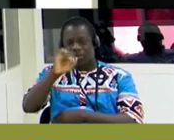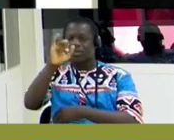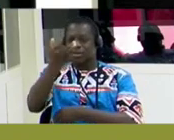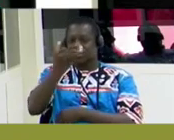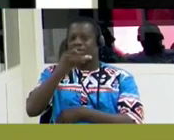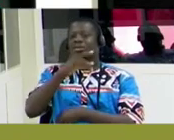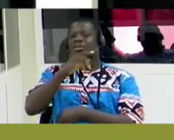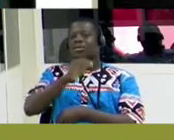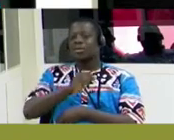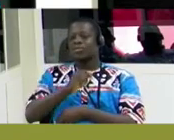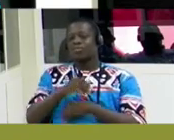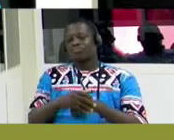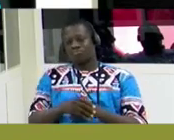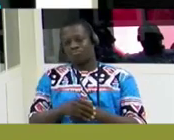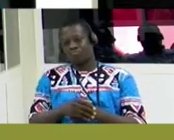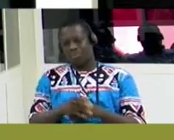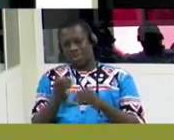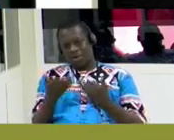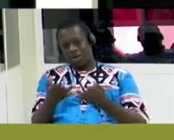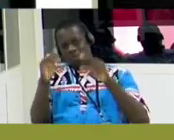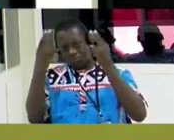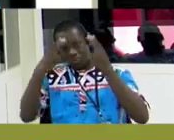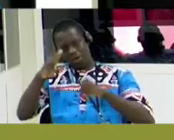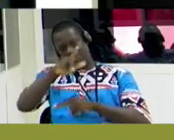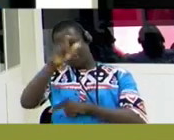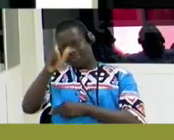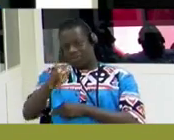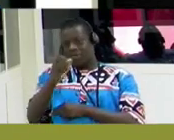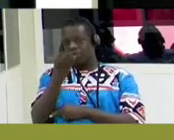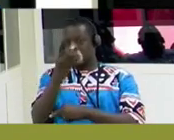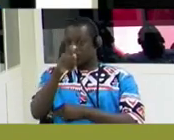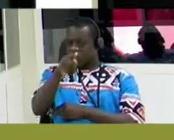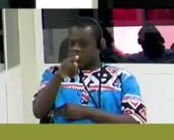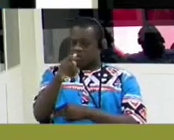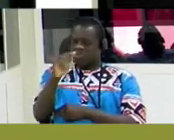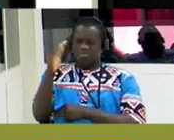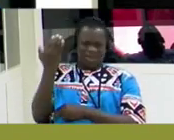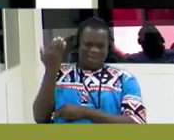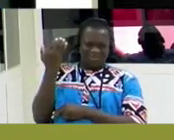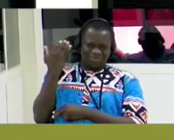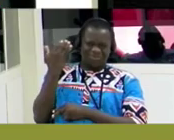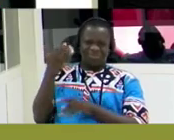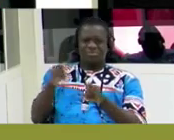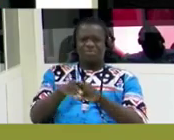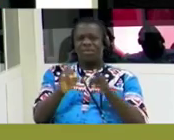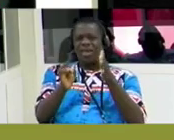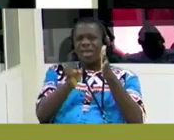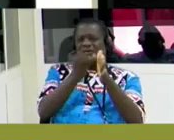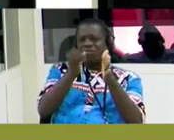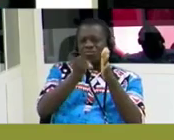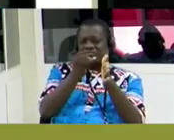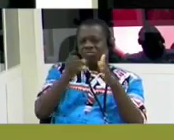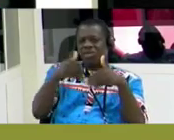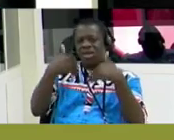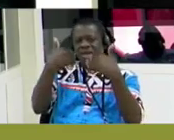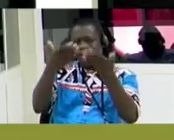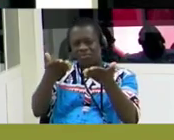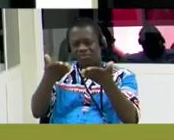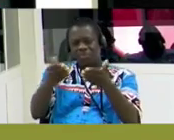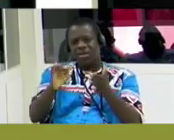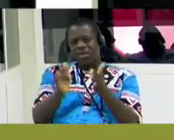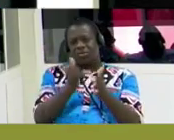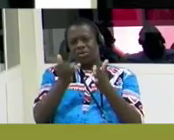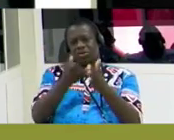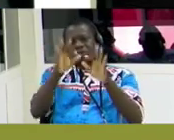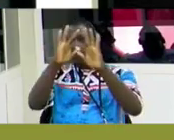You gave a statement to the investigators. Can you confirm whether or not